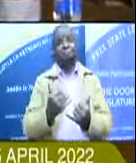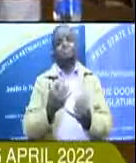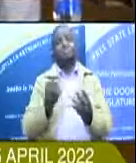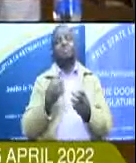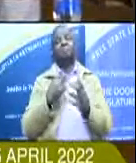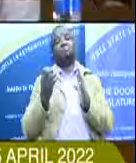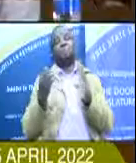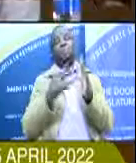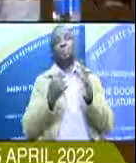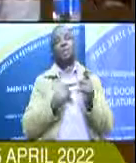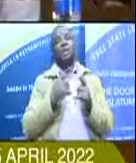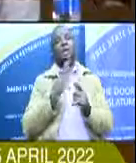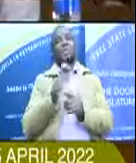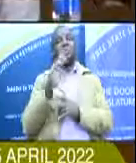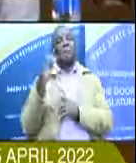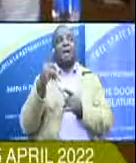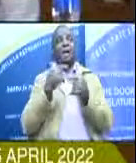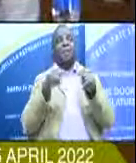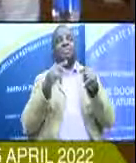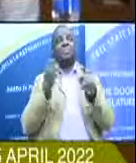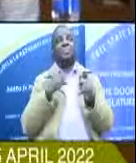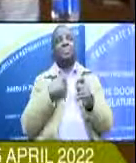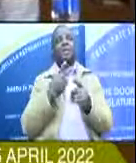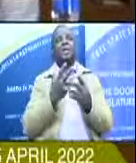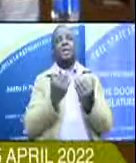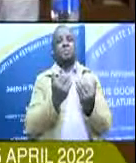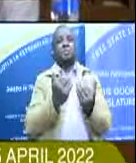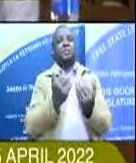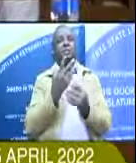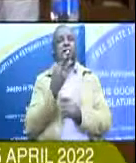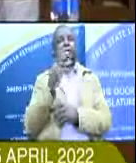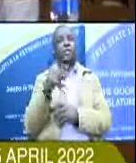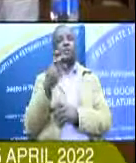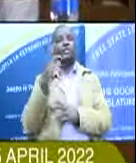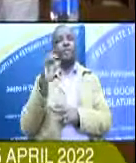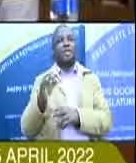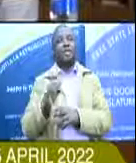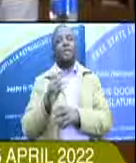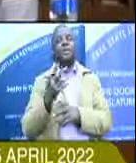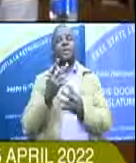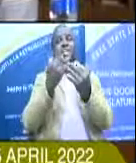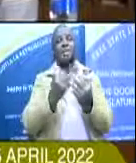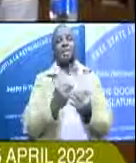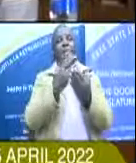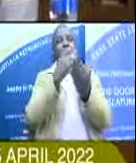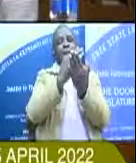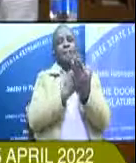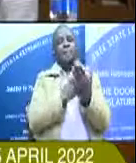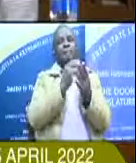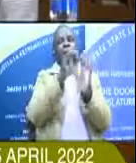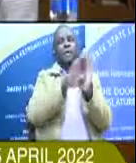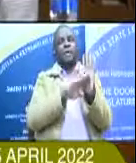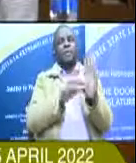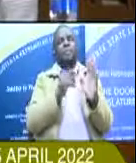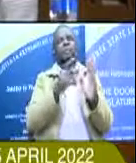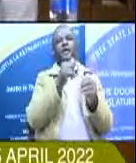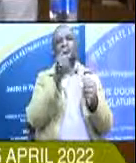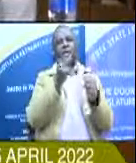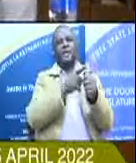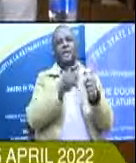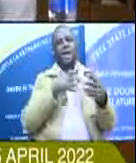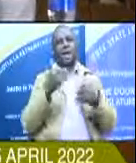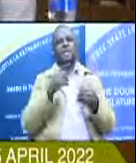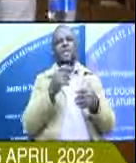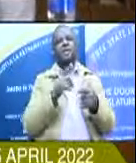PI projection of 4.2%. This budget is distributed amongst the following budget programs. Administration,